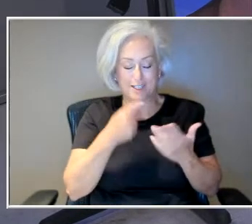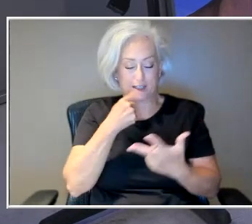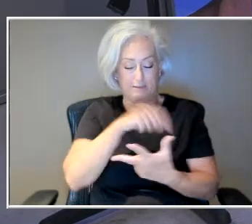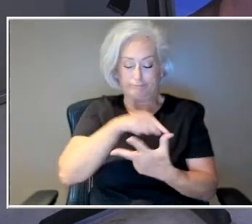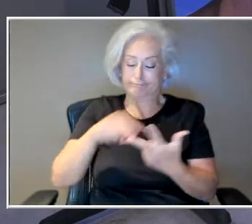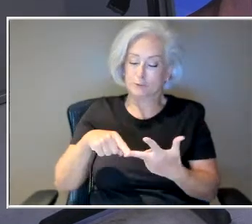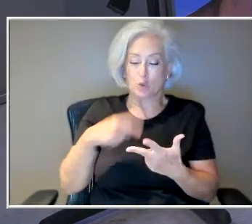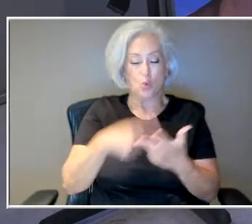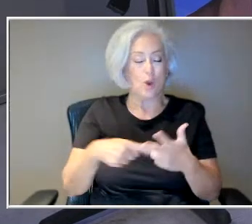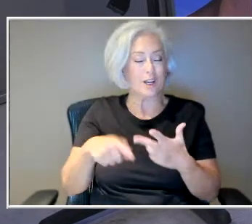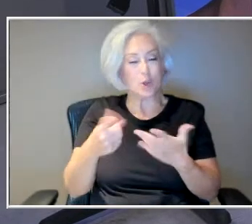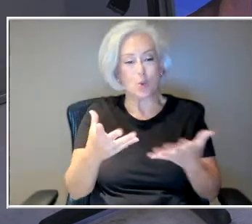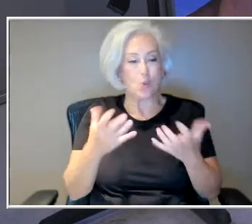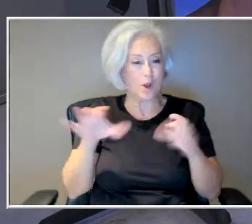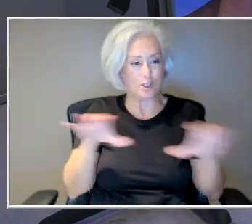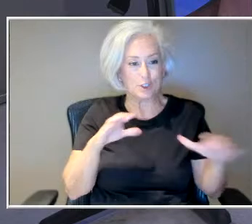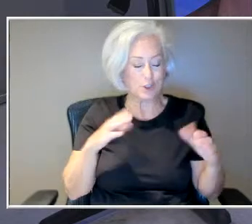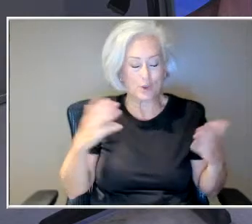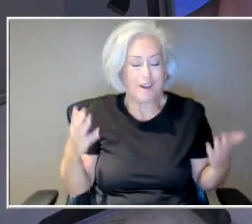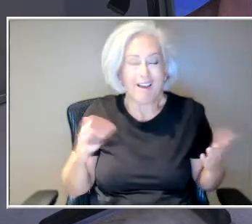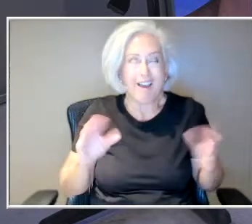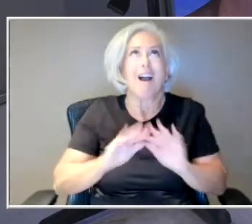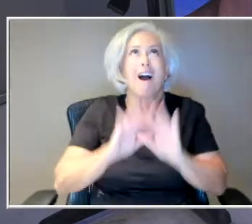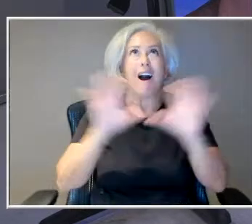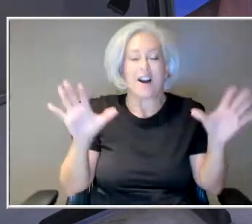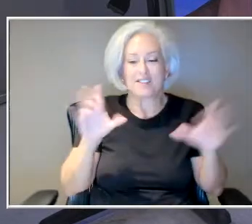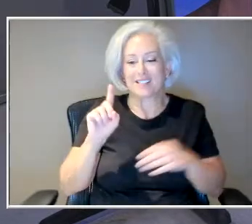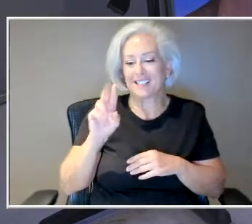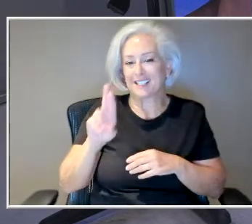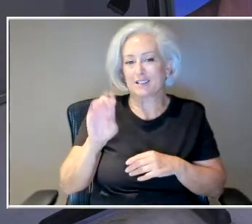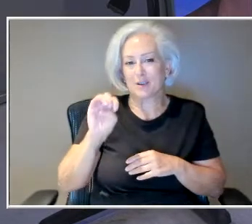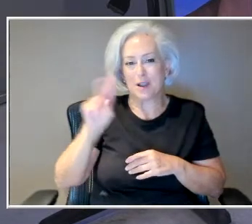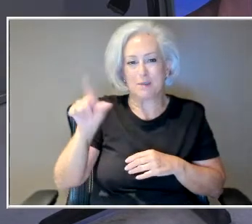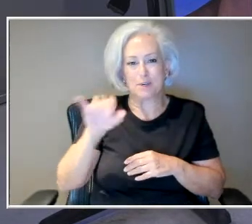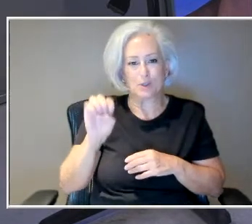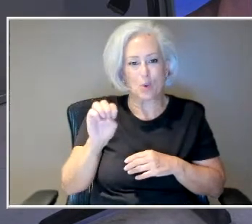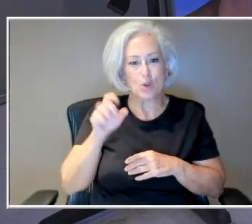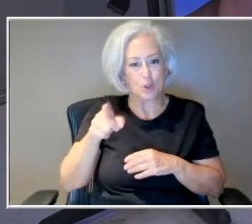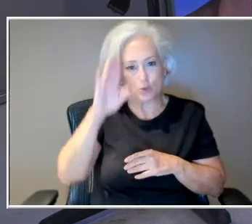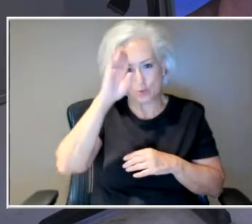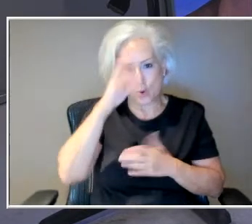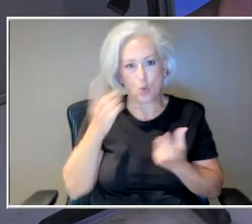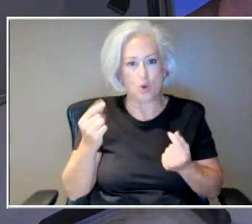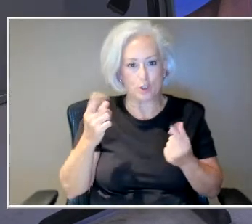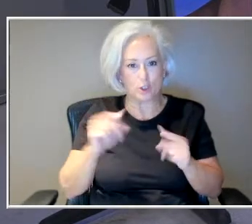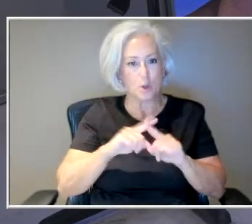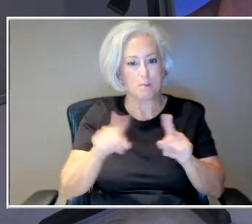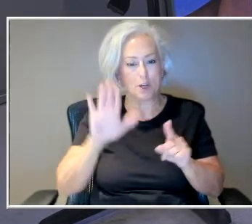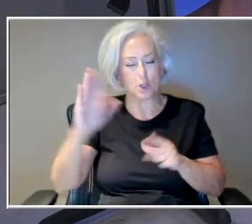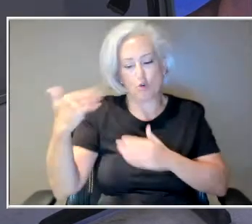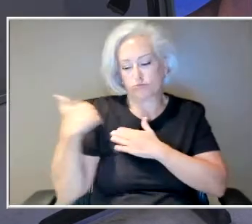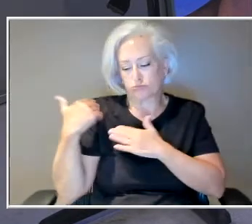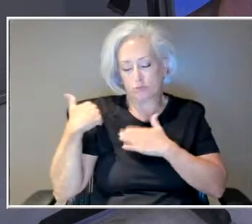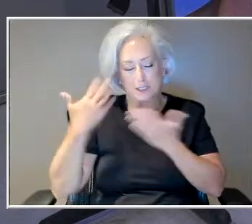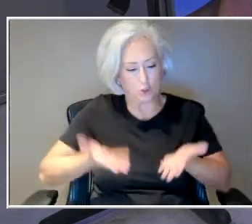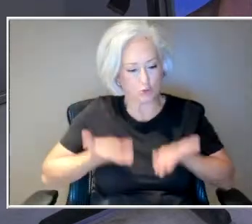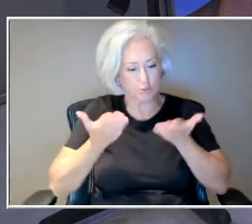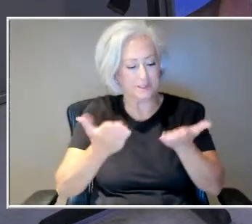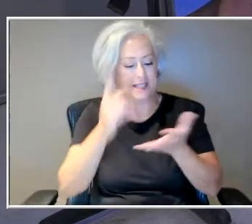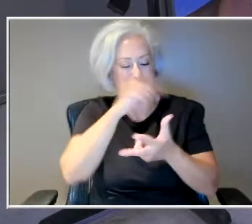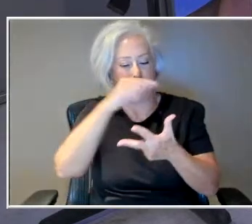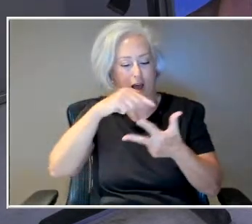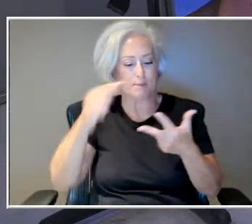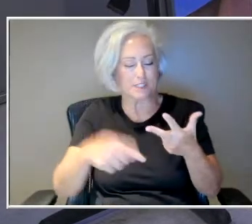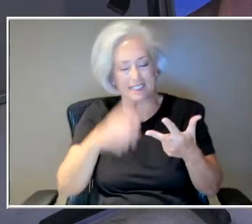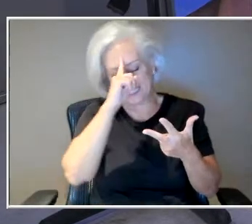do? I mean, Dr. Ebersol, clearly you know what's best, but it's your job to present her with some of these different options and what's best for her,